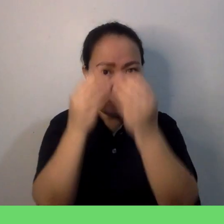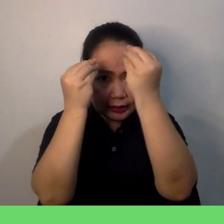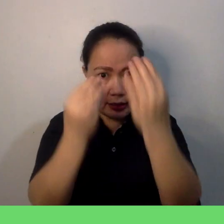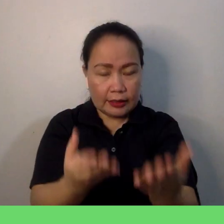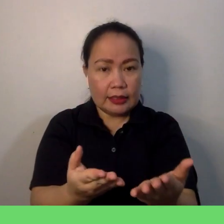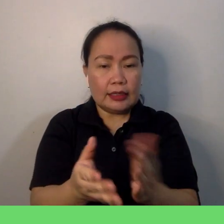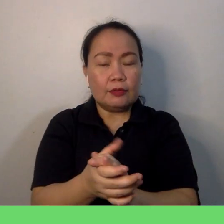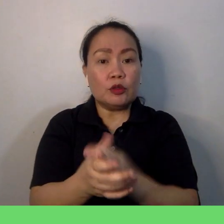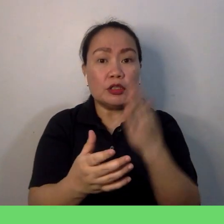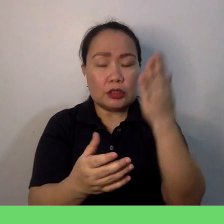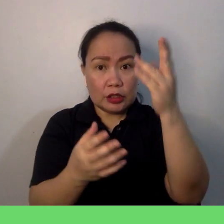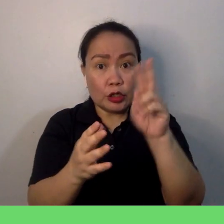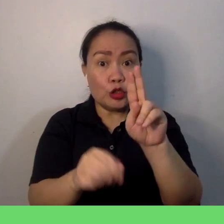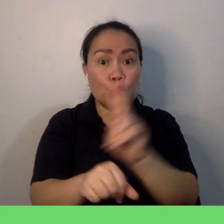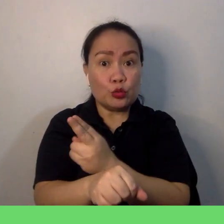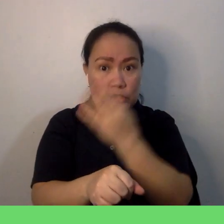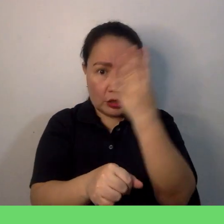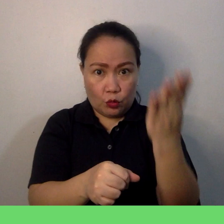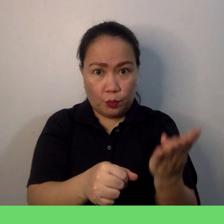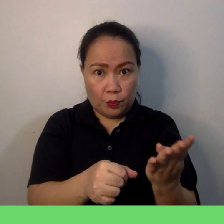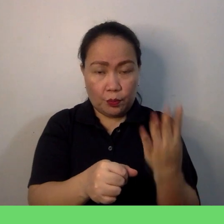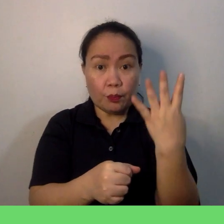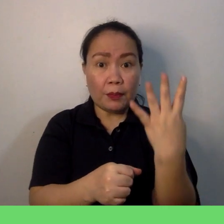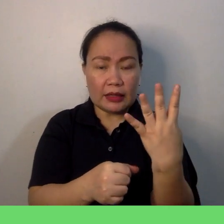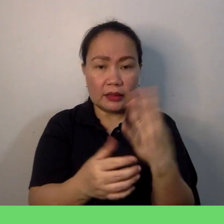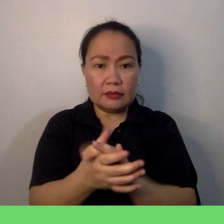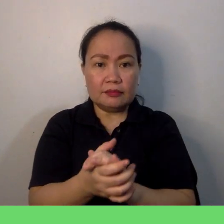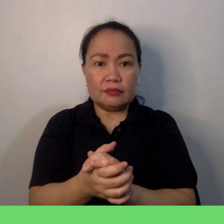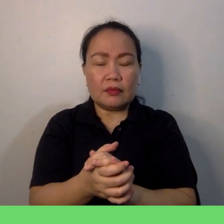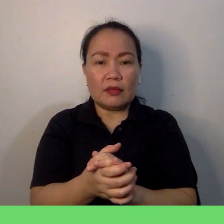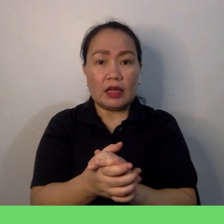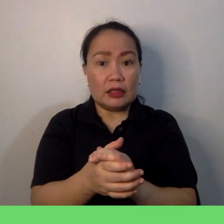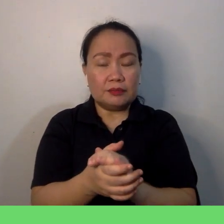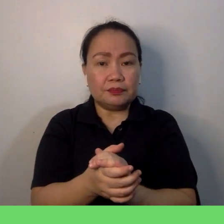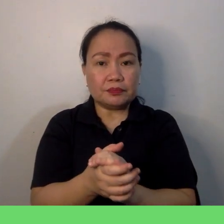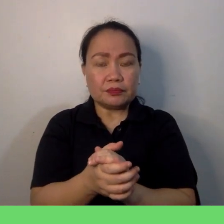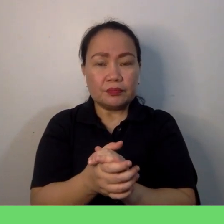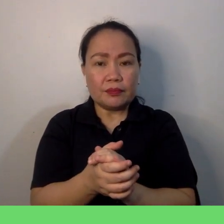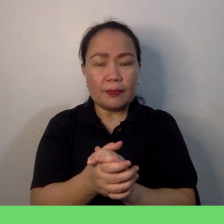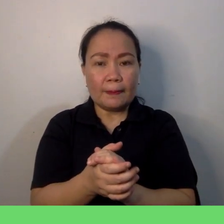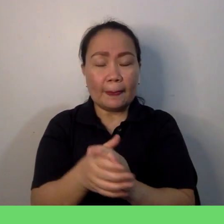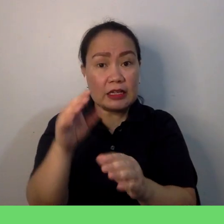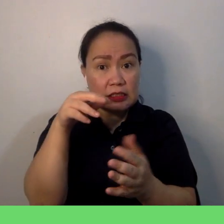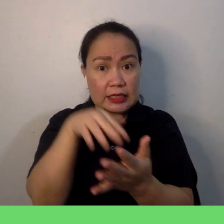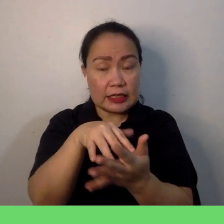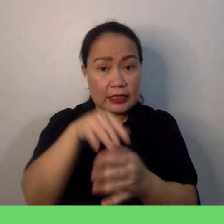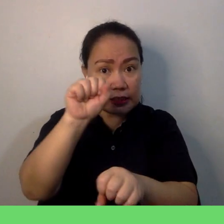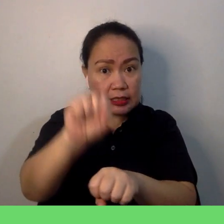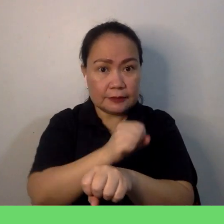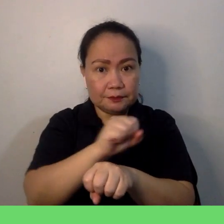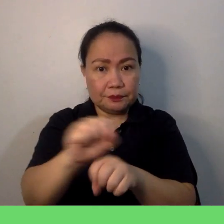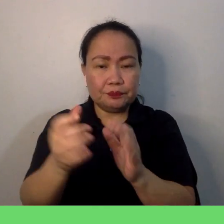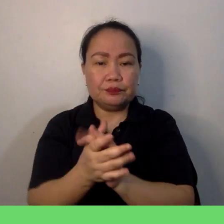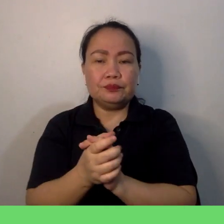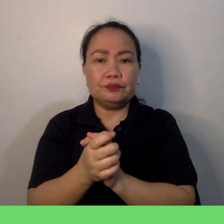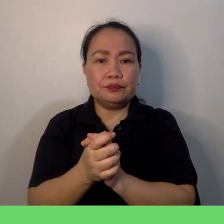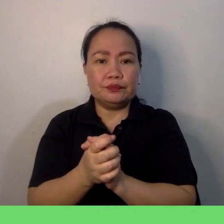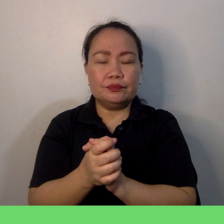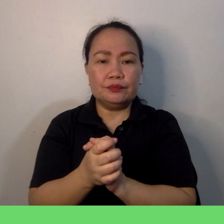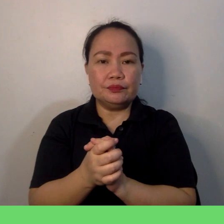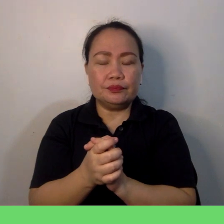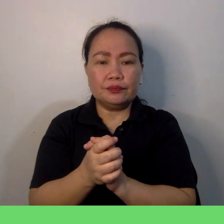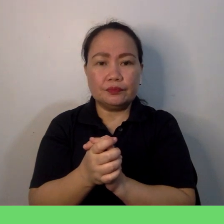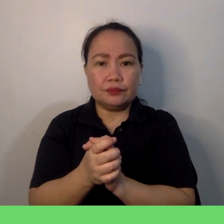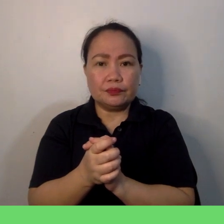study. So ano ba tong data? Kasi we will be collecting data, organizing data, analyzing data, and interpreting